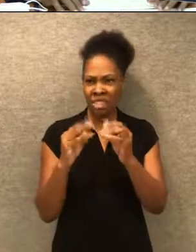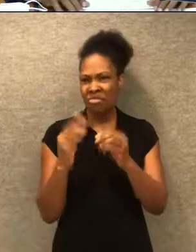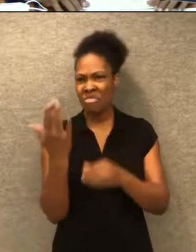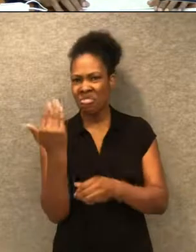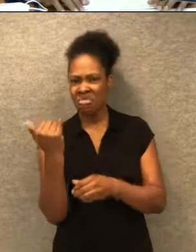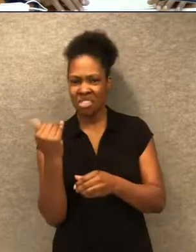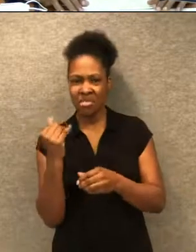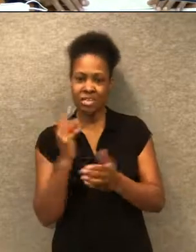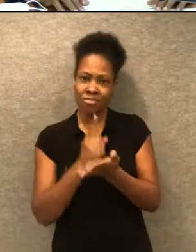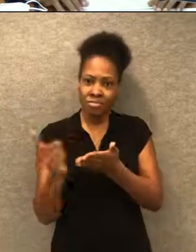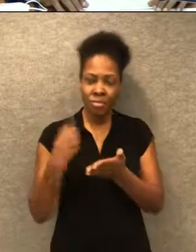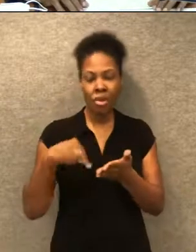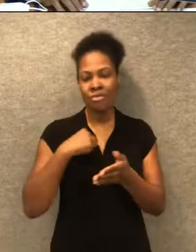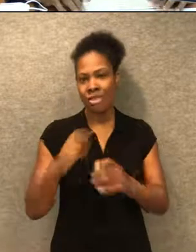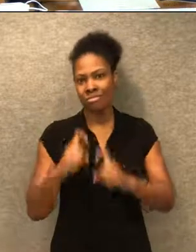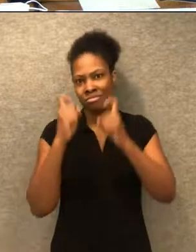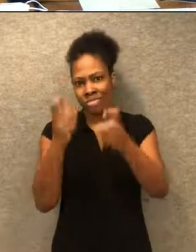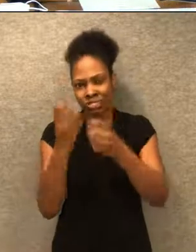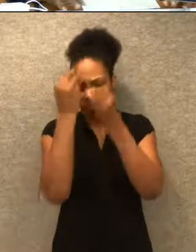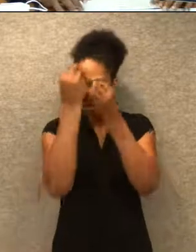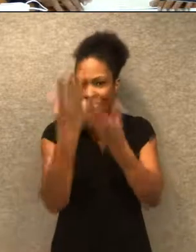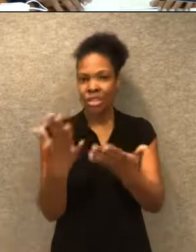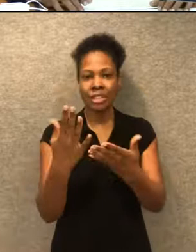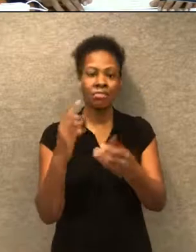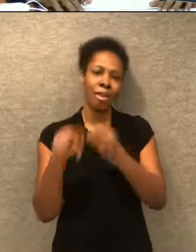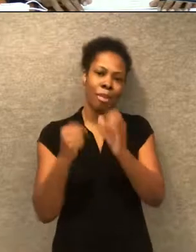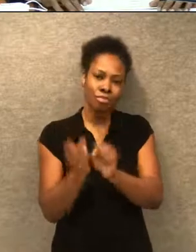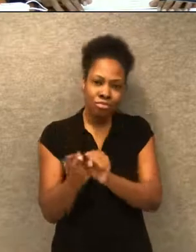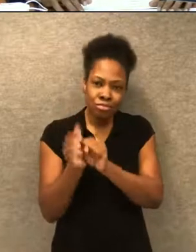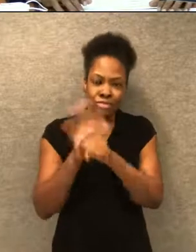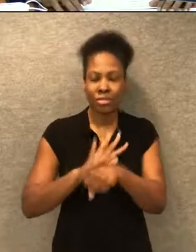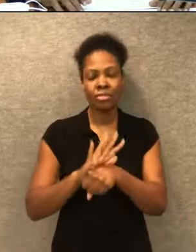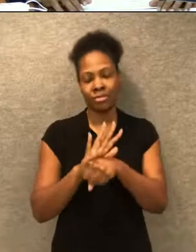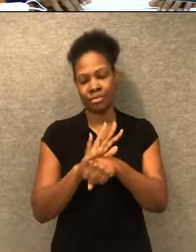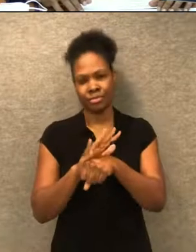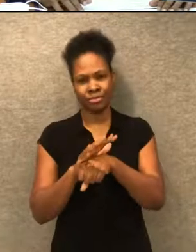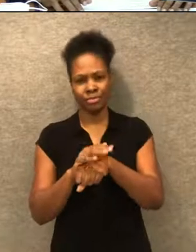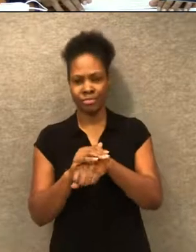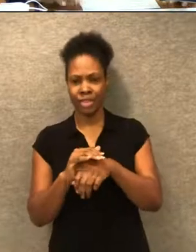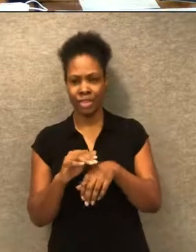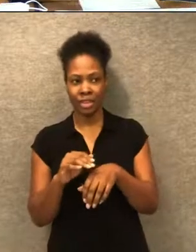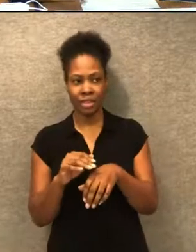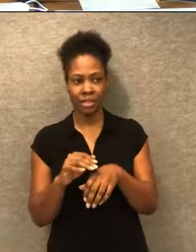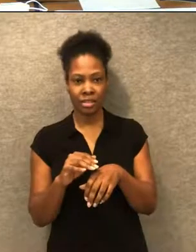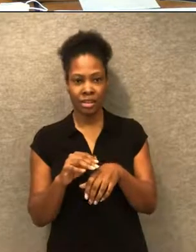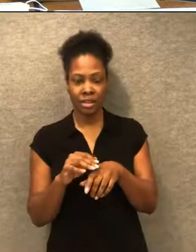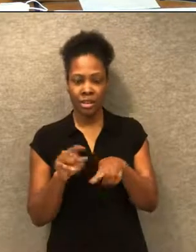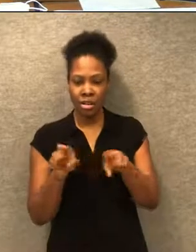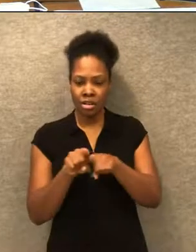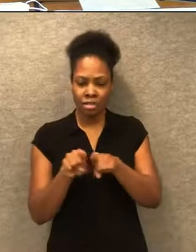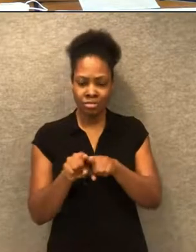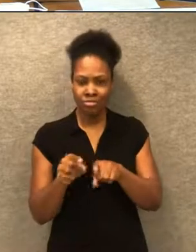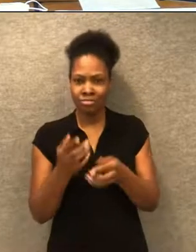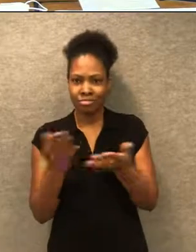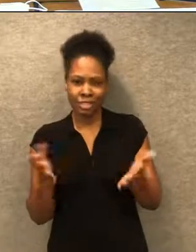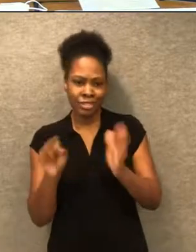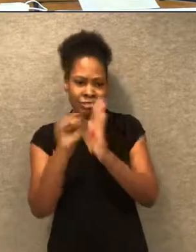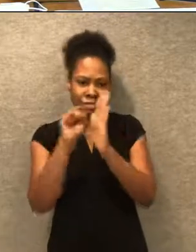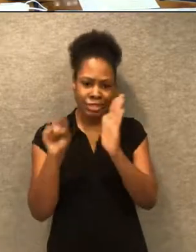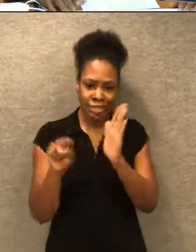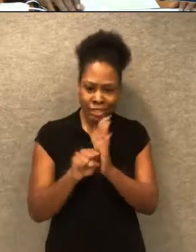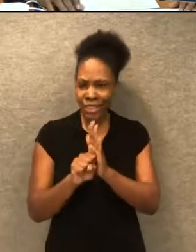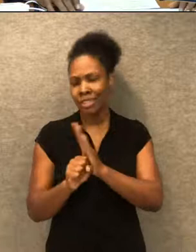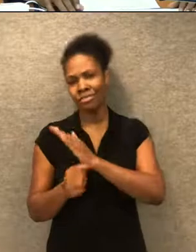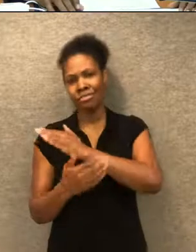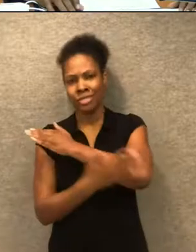citizens' information on this COVID-19, this pandemic, and not only that, what some of the things that the state is saying and the county